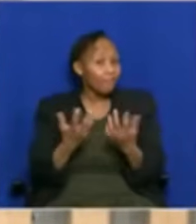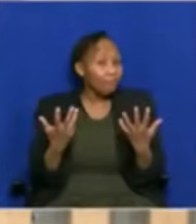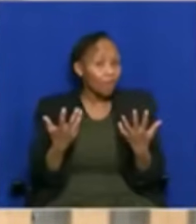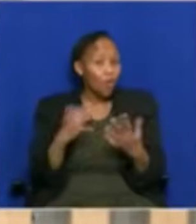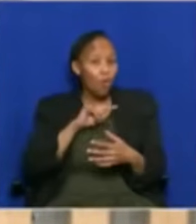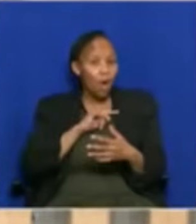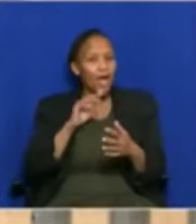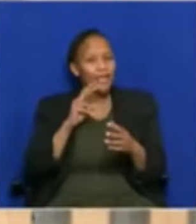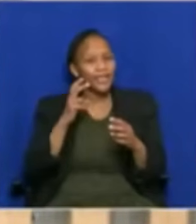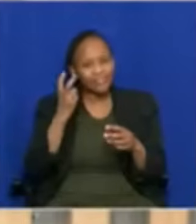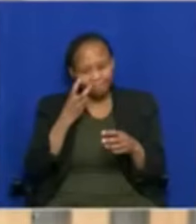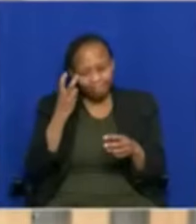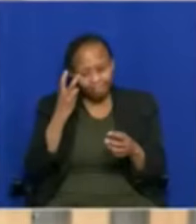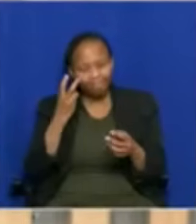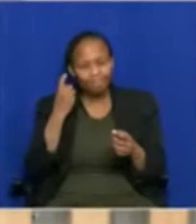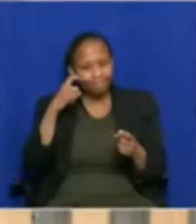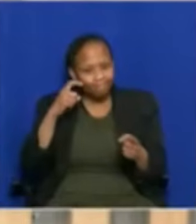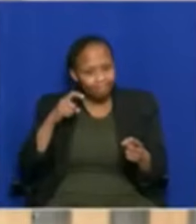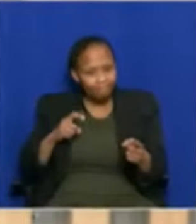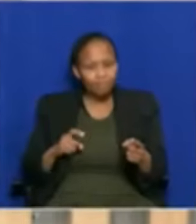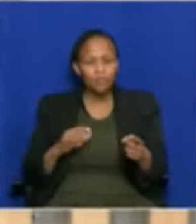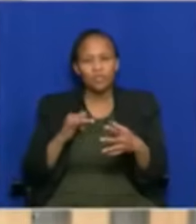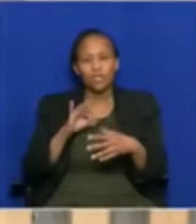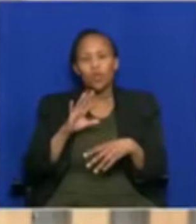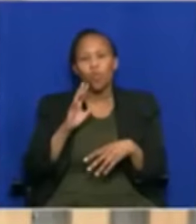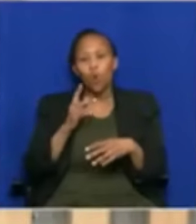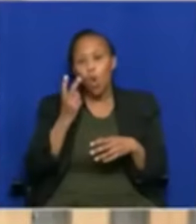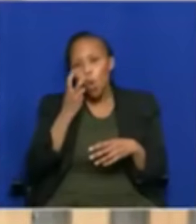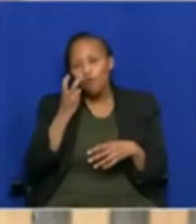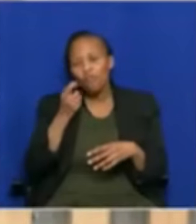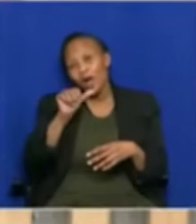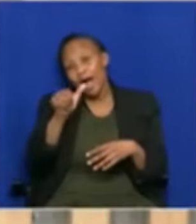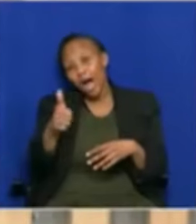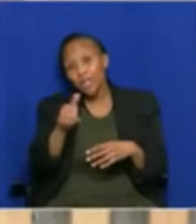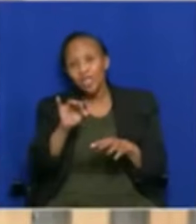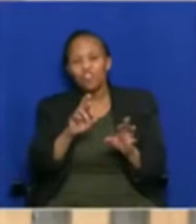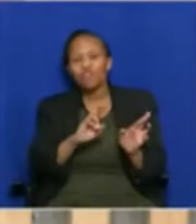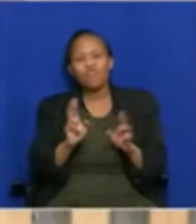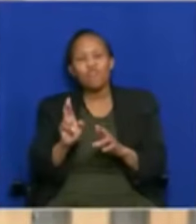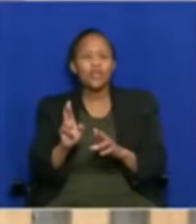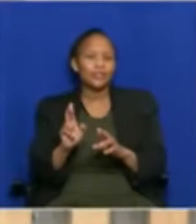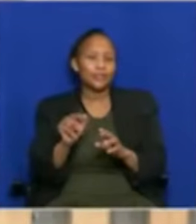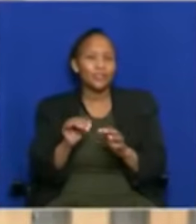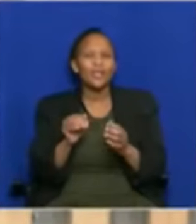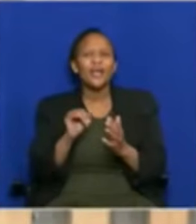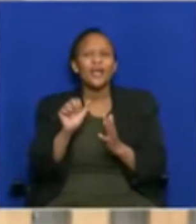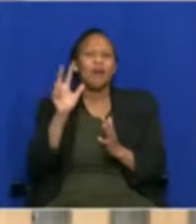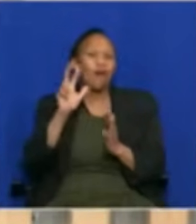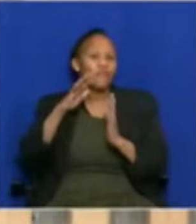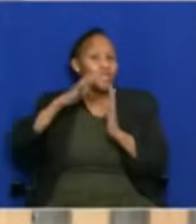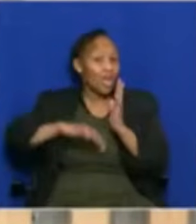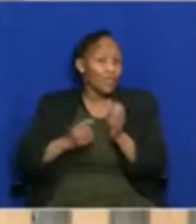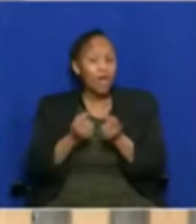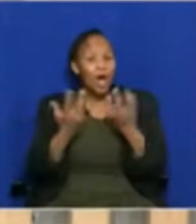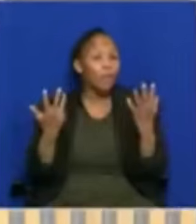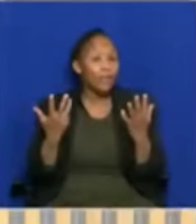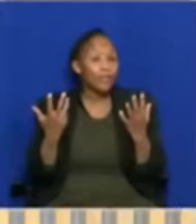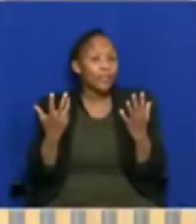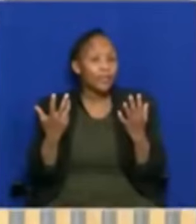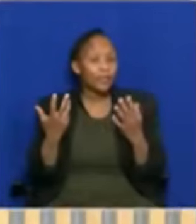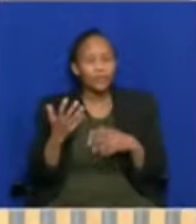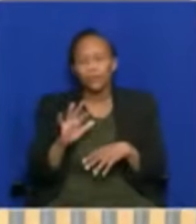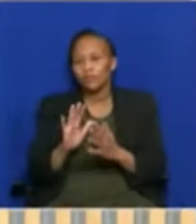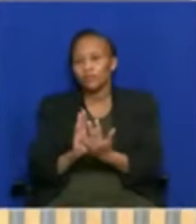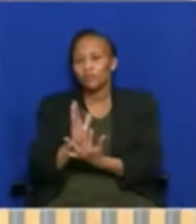locate the one you specifically reference. Yes. How many affidavits do you have in the docket? Just before you itemize